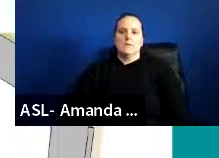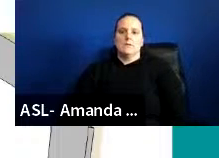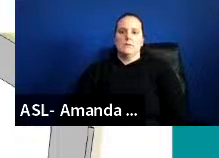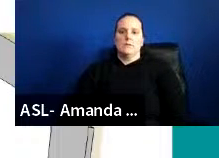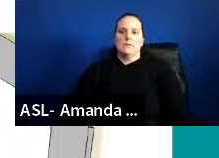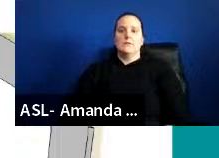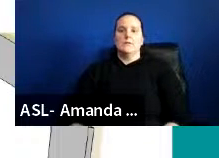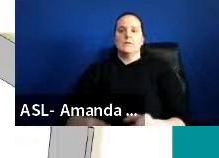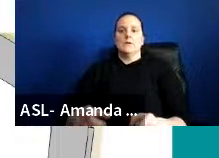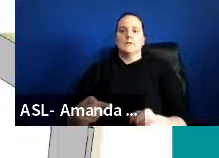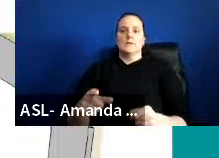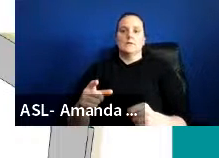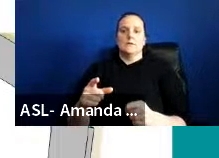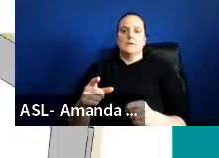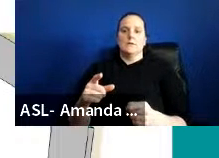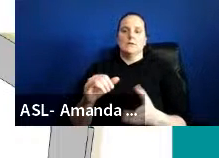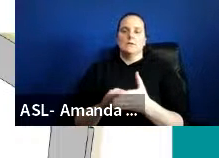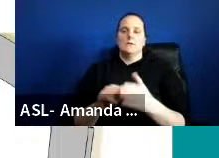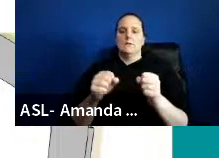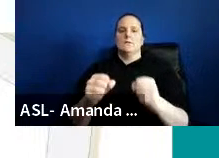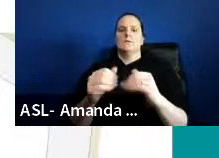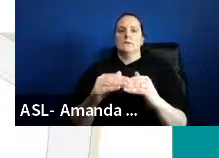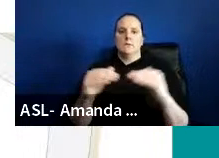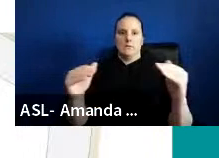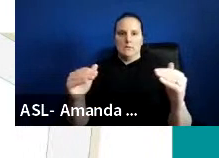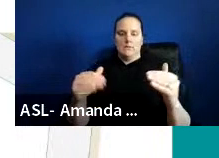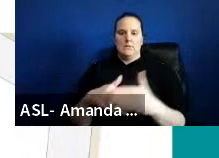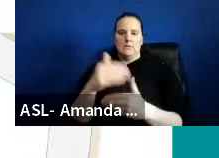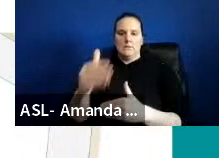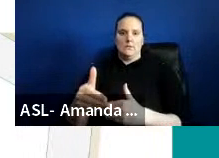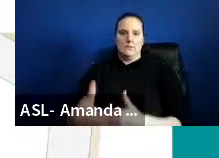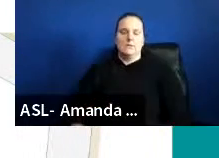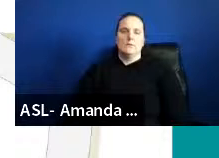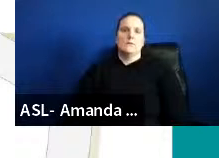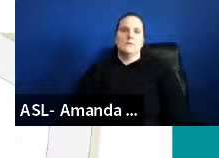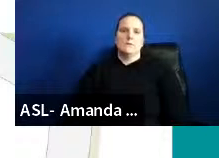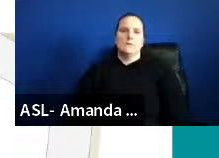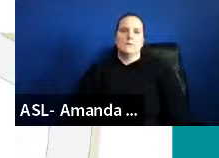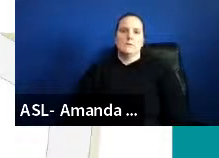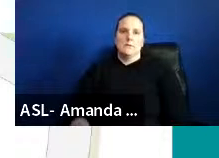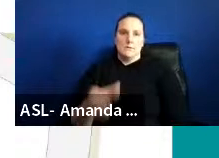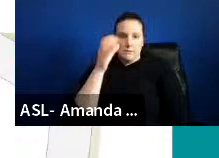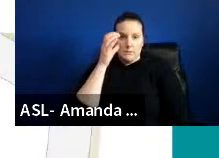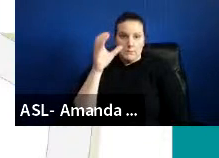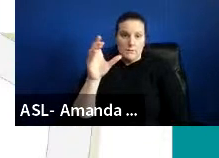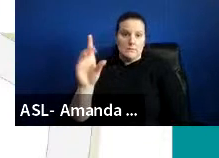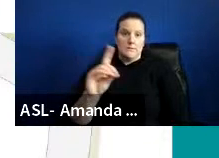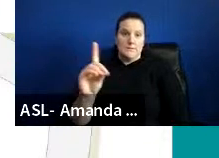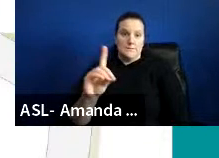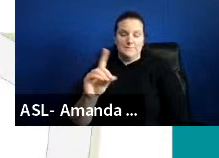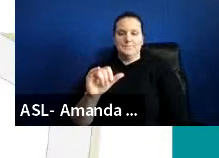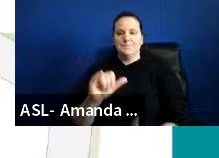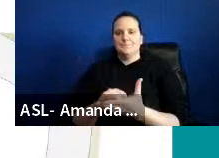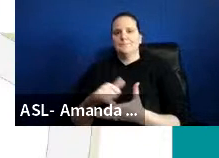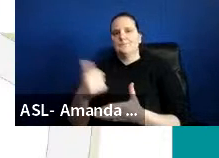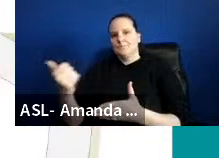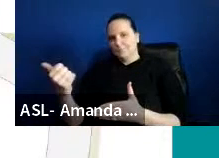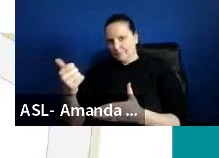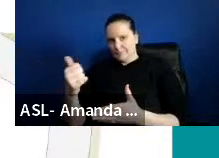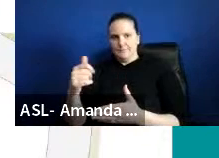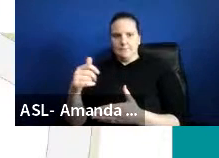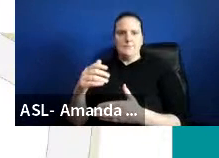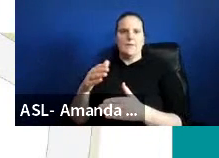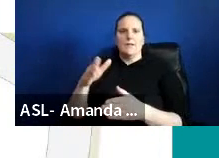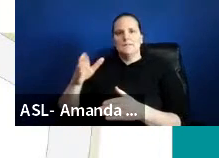And this is the street level. Next. Concept D, which is another set of side